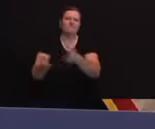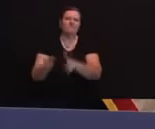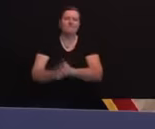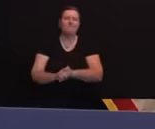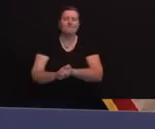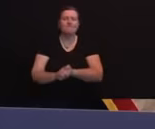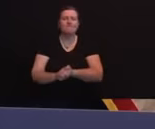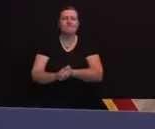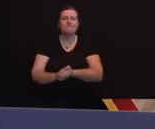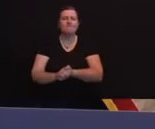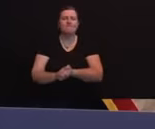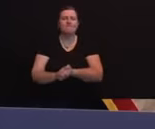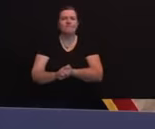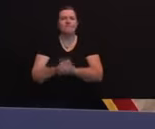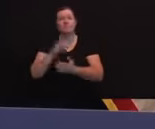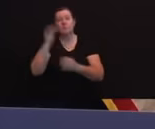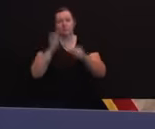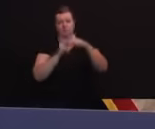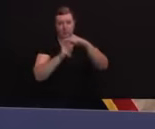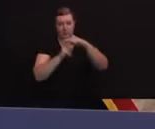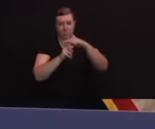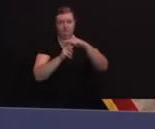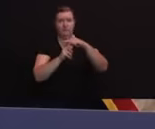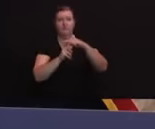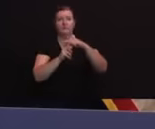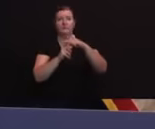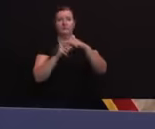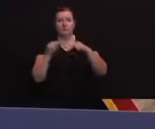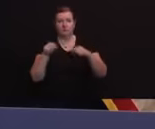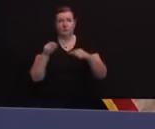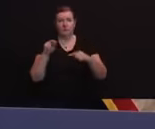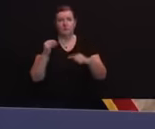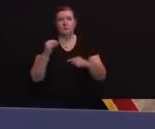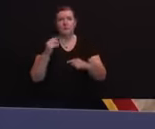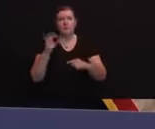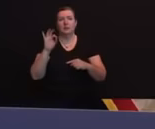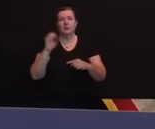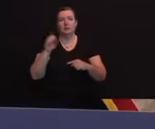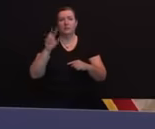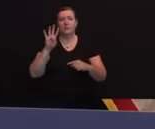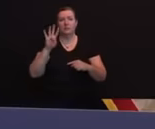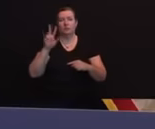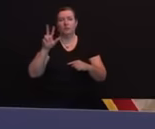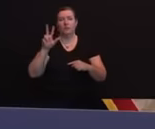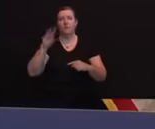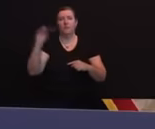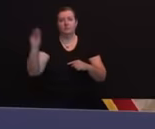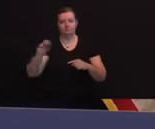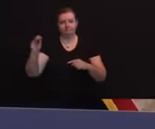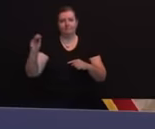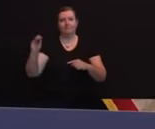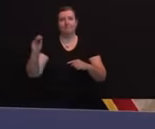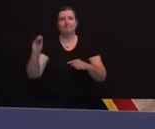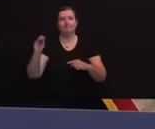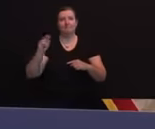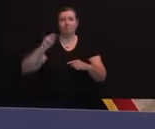of November 12th for New Jersey is 9.43%. The northern part of the